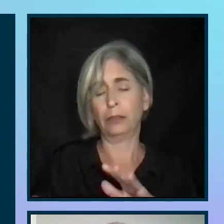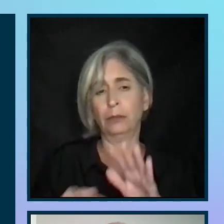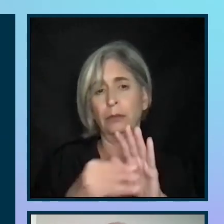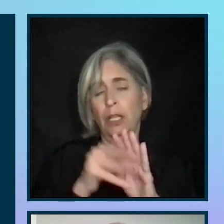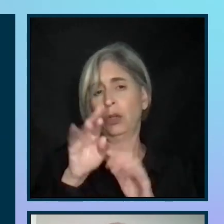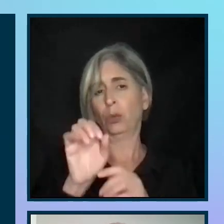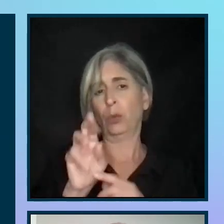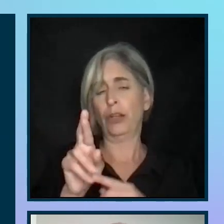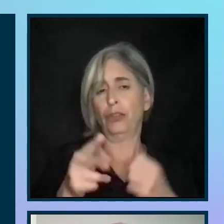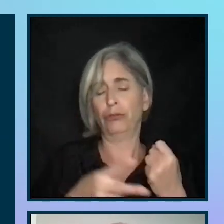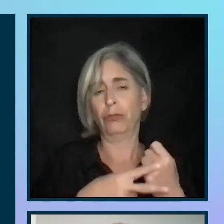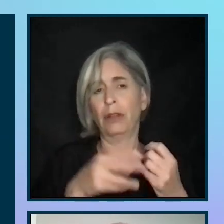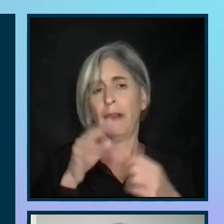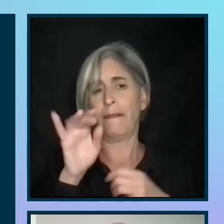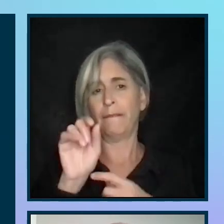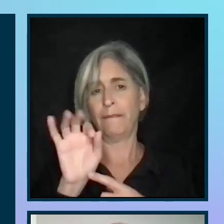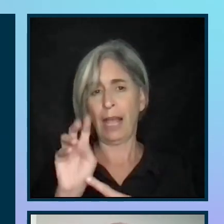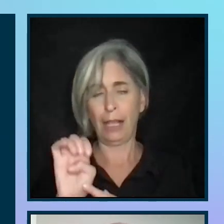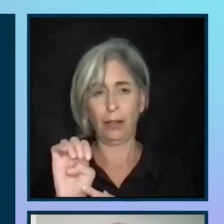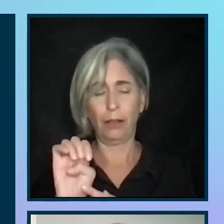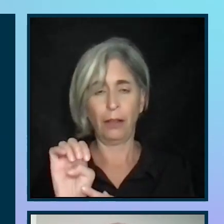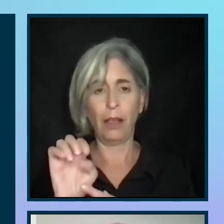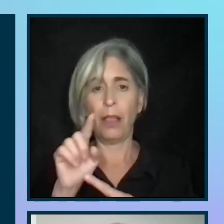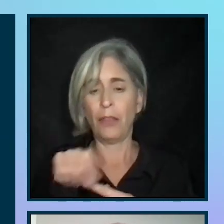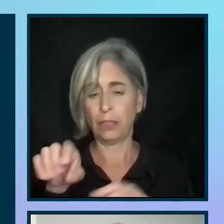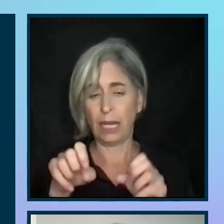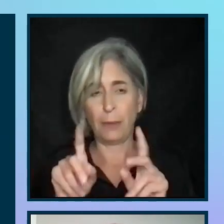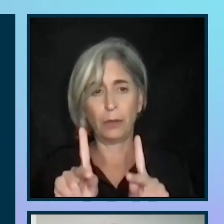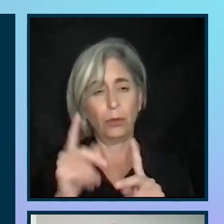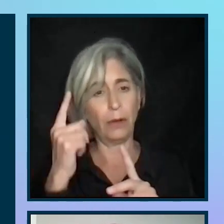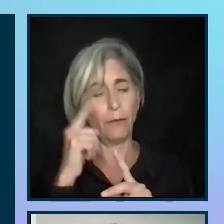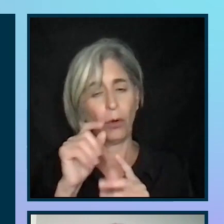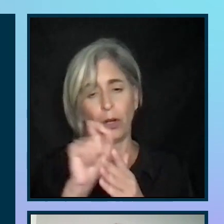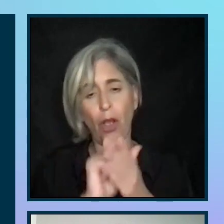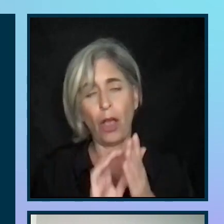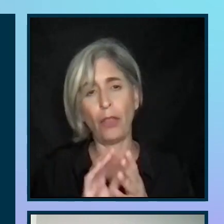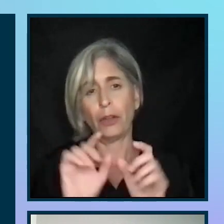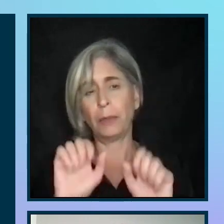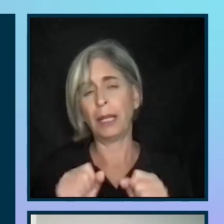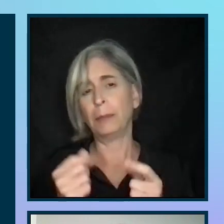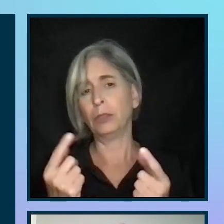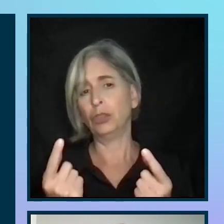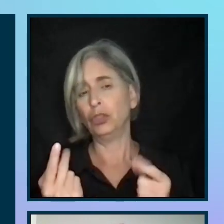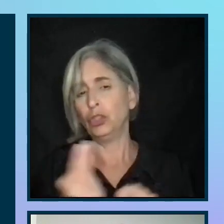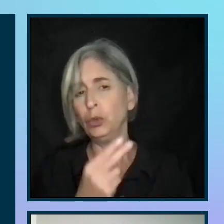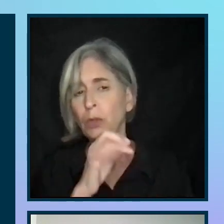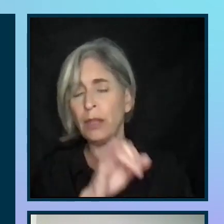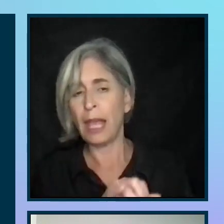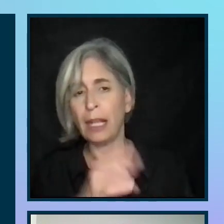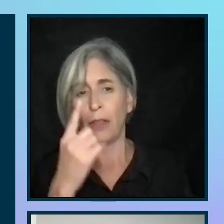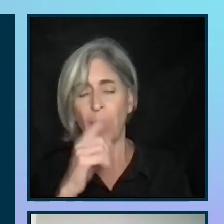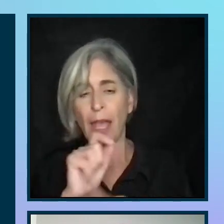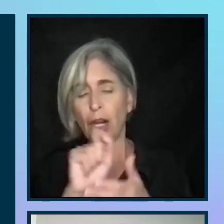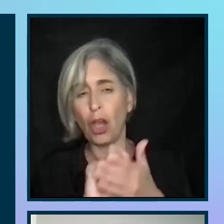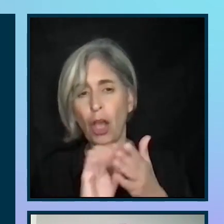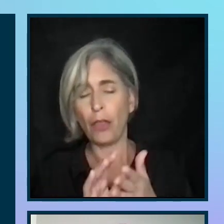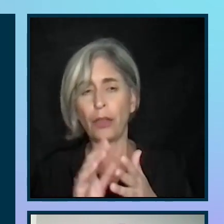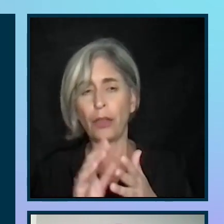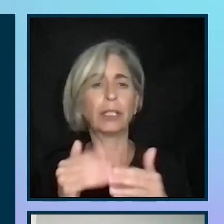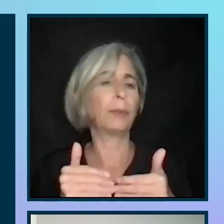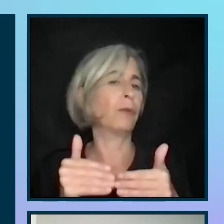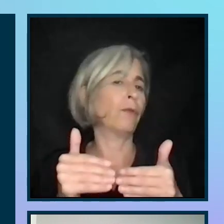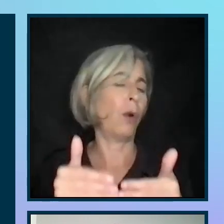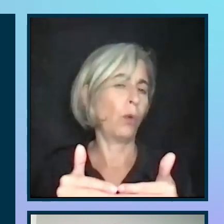can actually include the images so that there is an opportunity for an author to be able to use that, as that author would be able to move